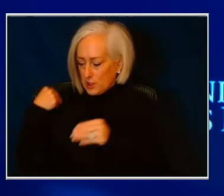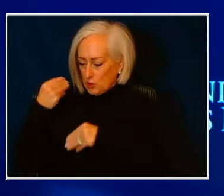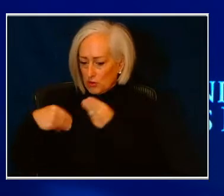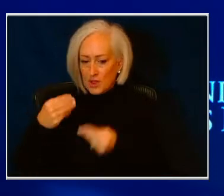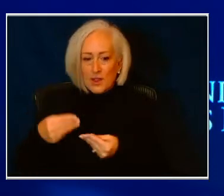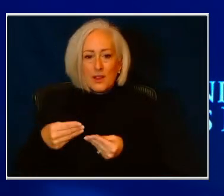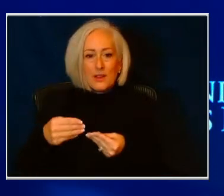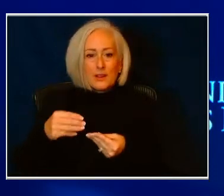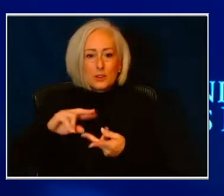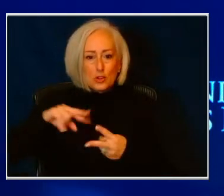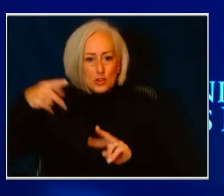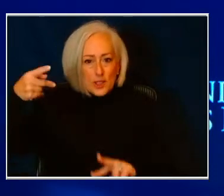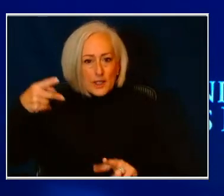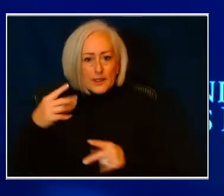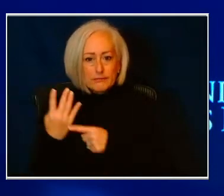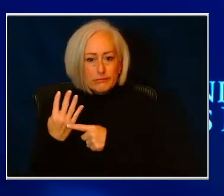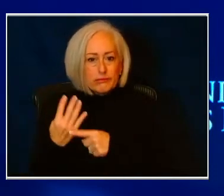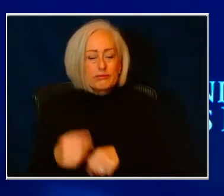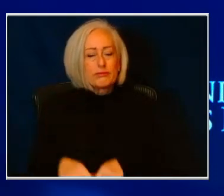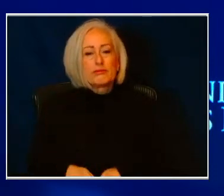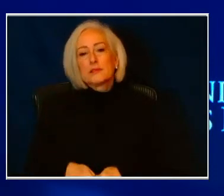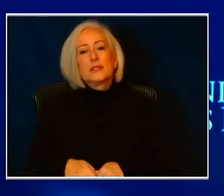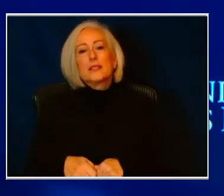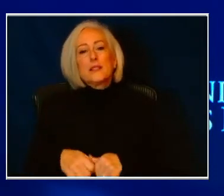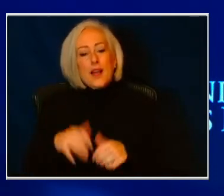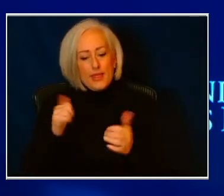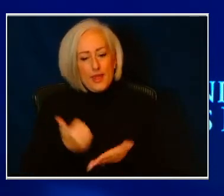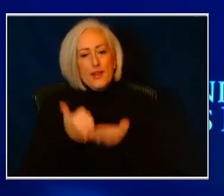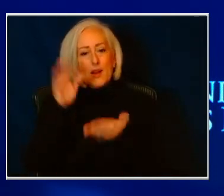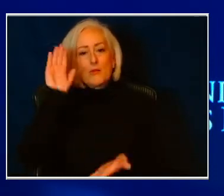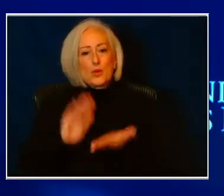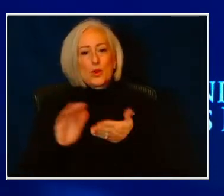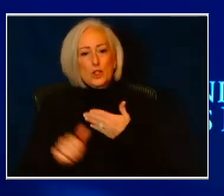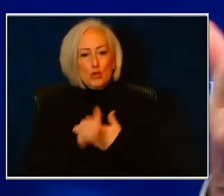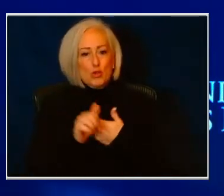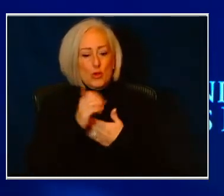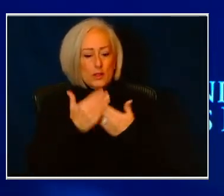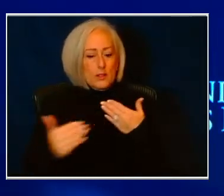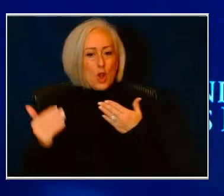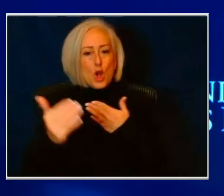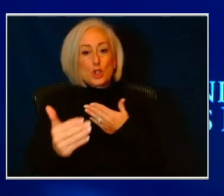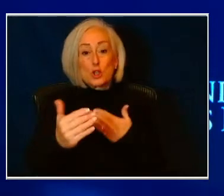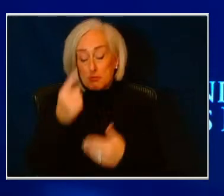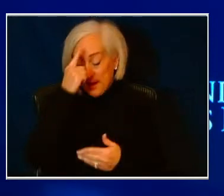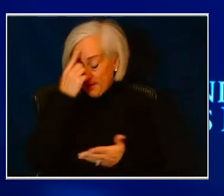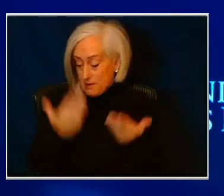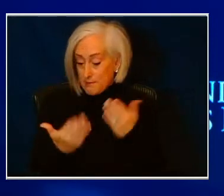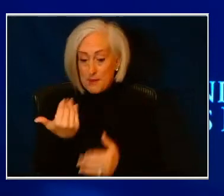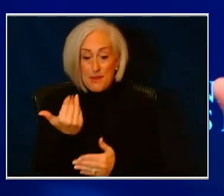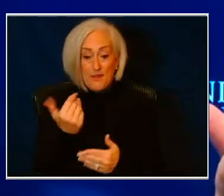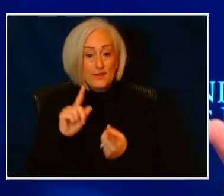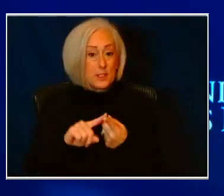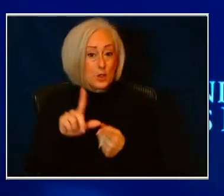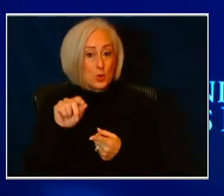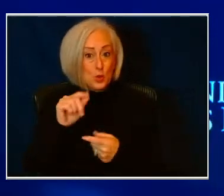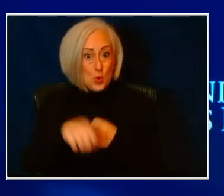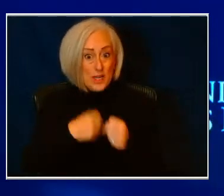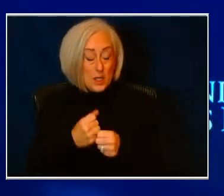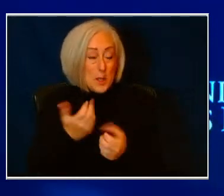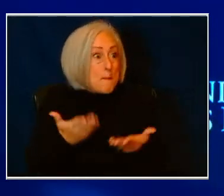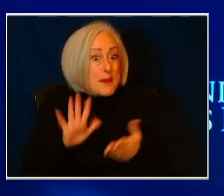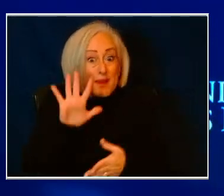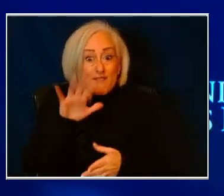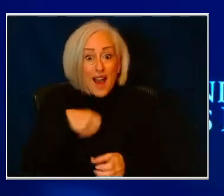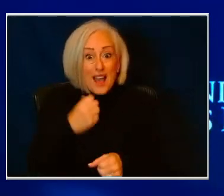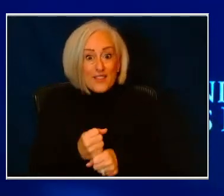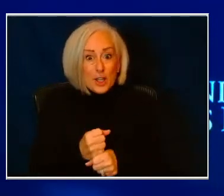to identify risk, and then do something to reduce risk for the long term. And I think 15, 20 years from now, maybe even 5 years from now, we're going to be in a very